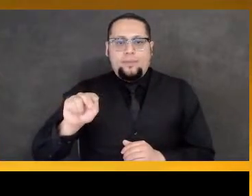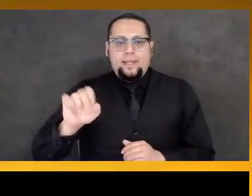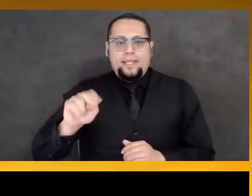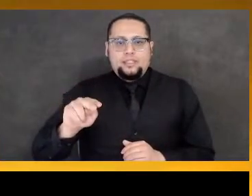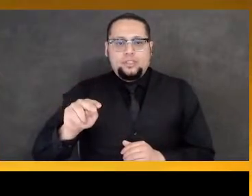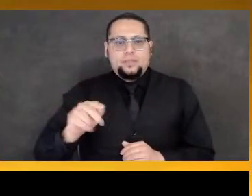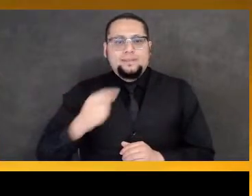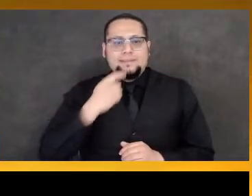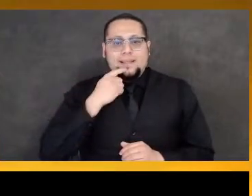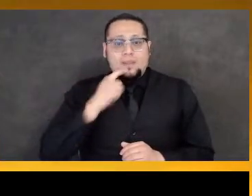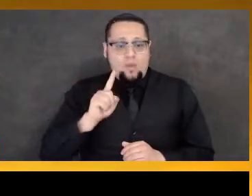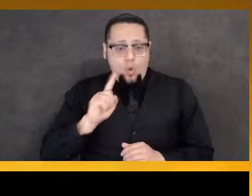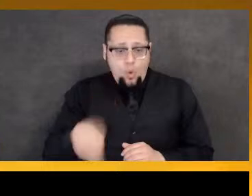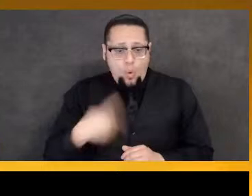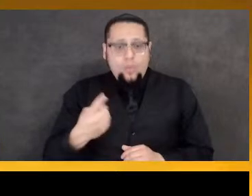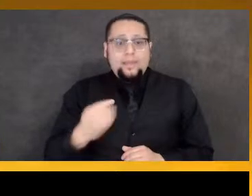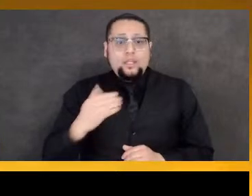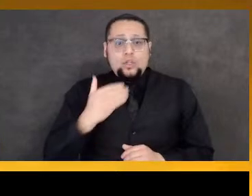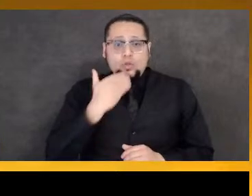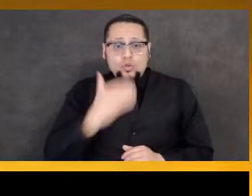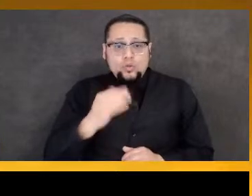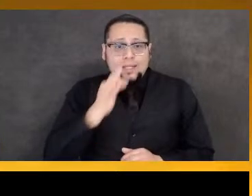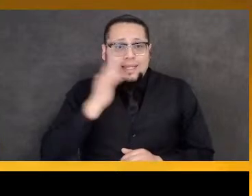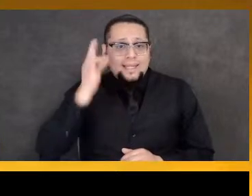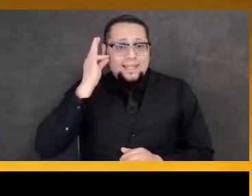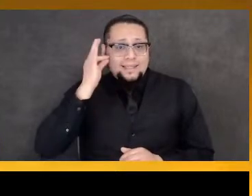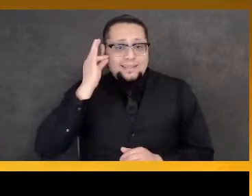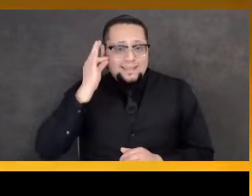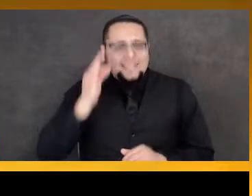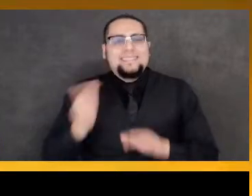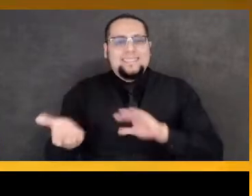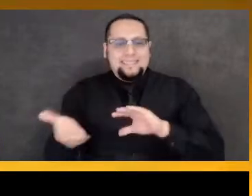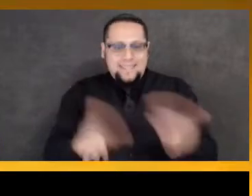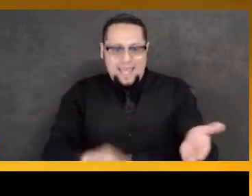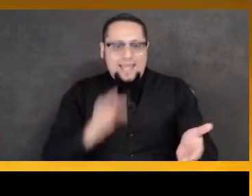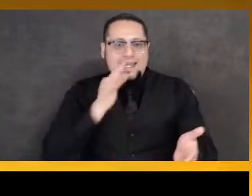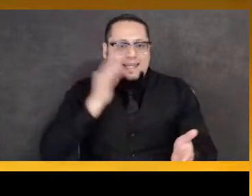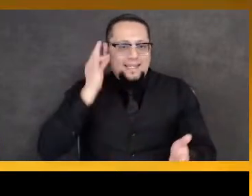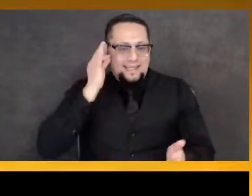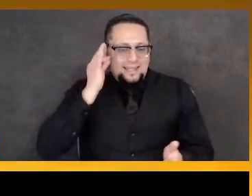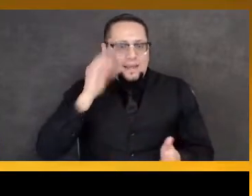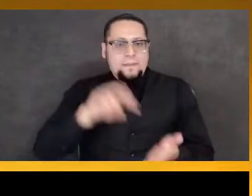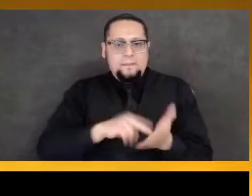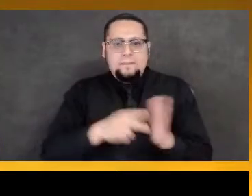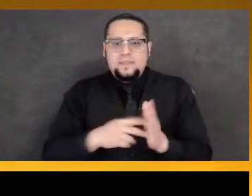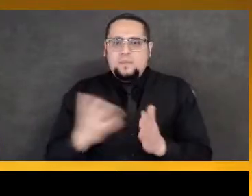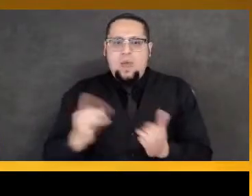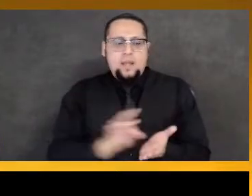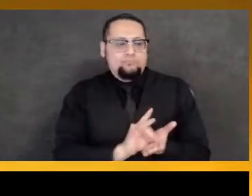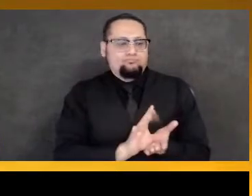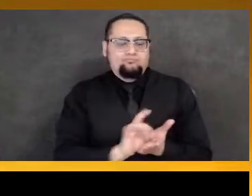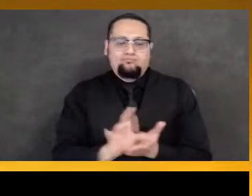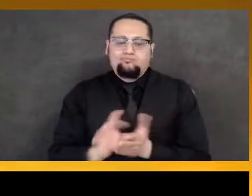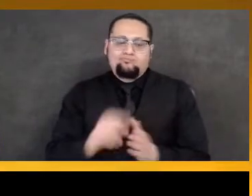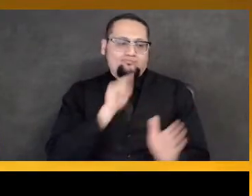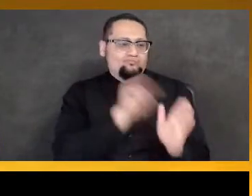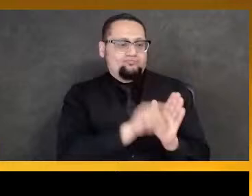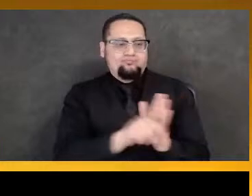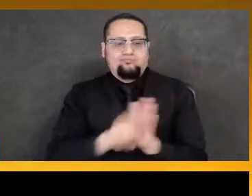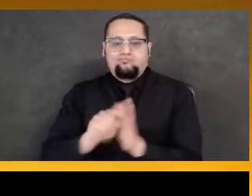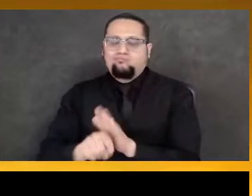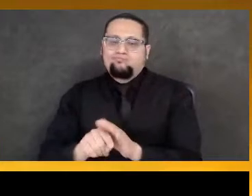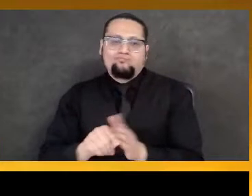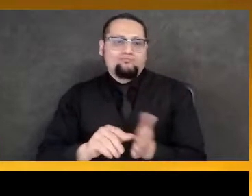deliberate effort to this day to make sure that the contributions of the American Indians to